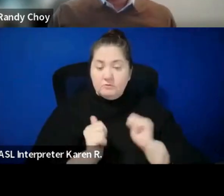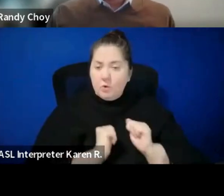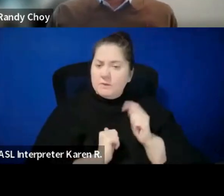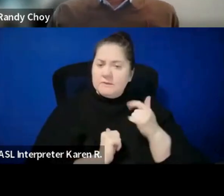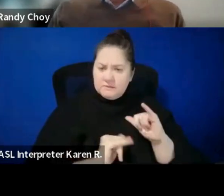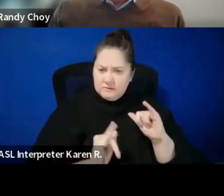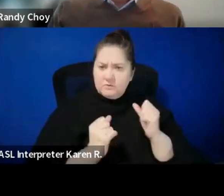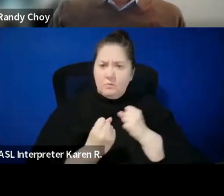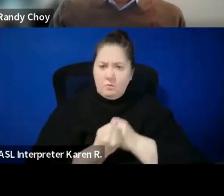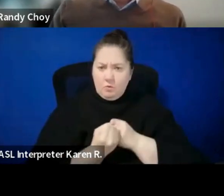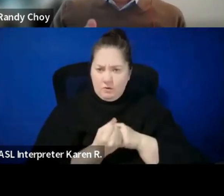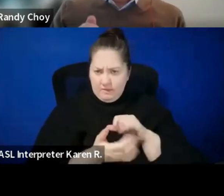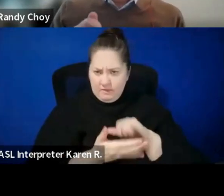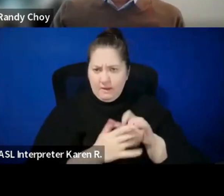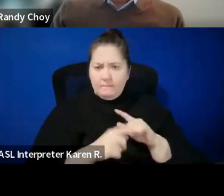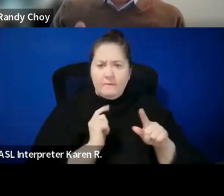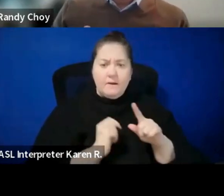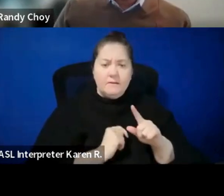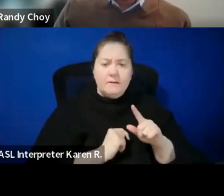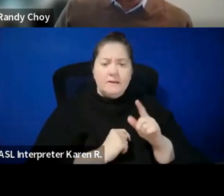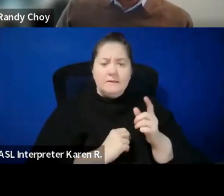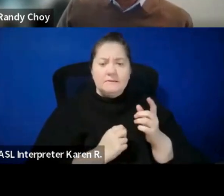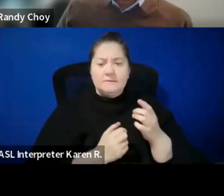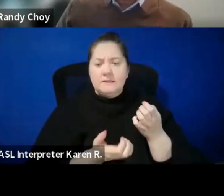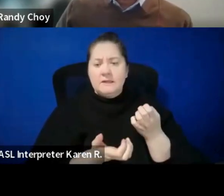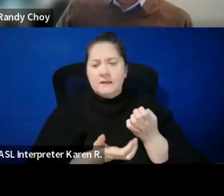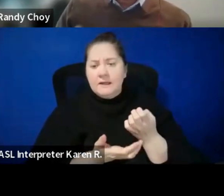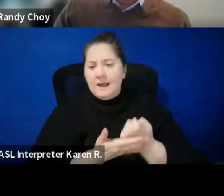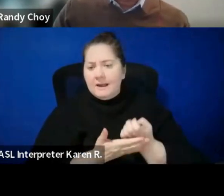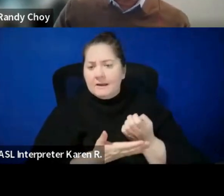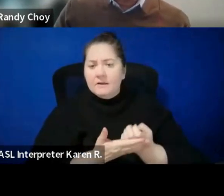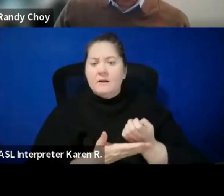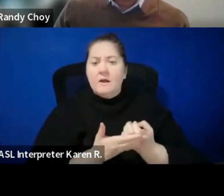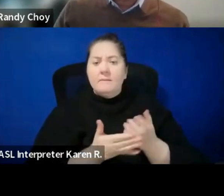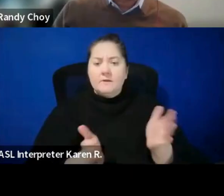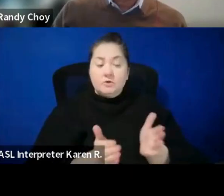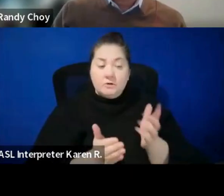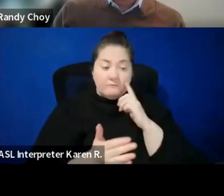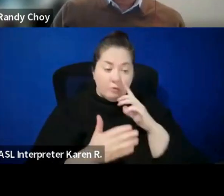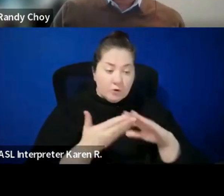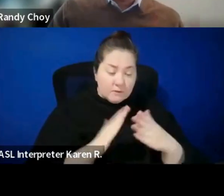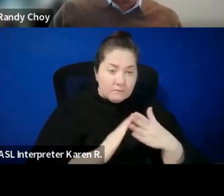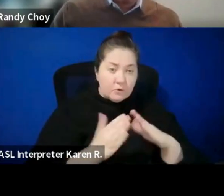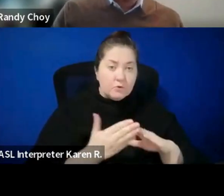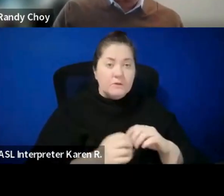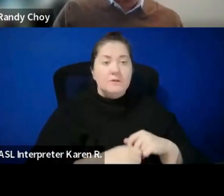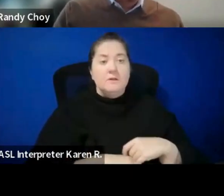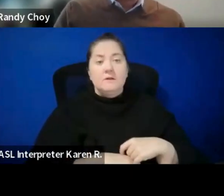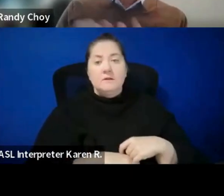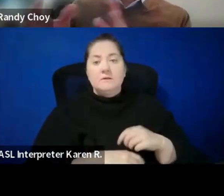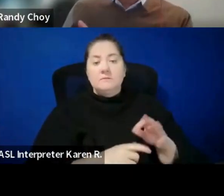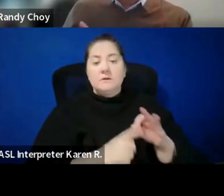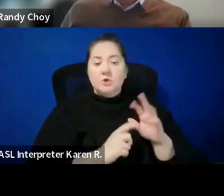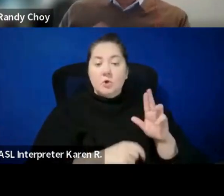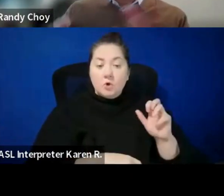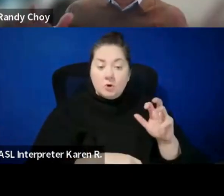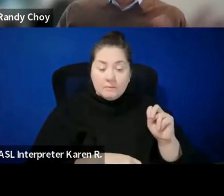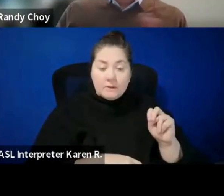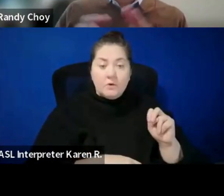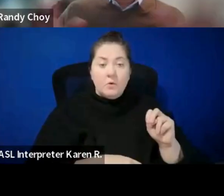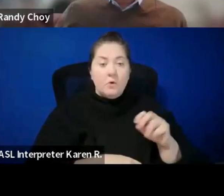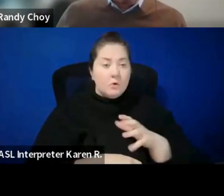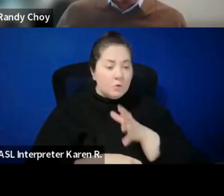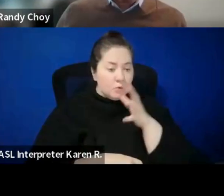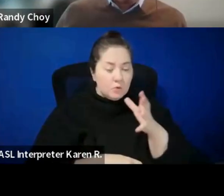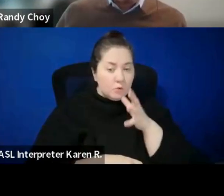kinds of things. But certainly as an economic driver for a community, and especially if it's an urban community, but even a rural, we